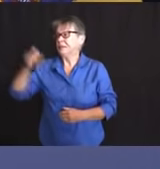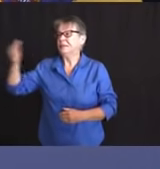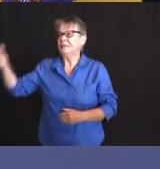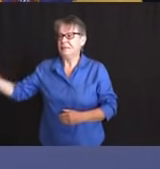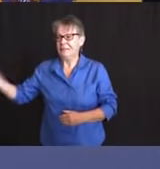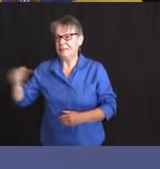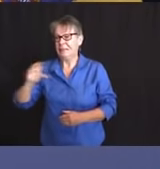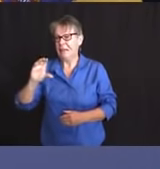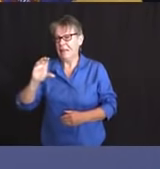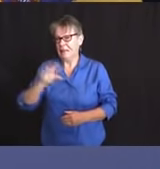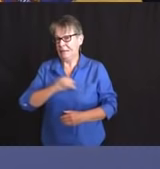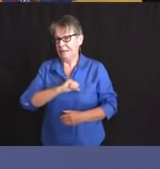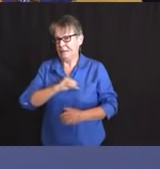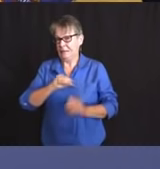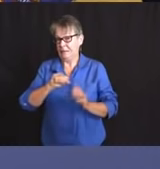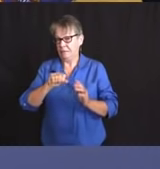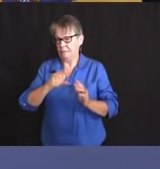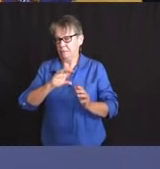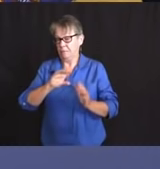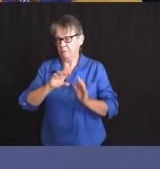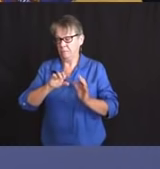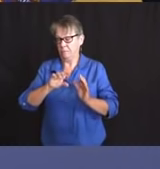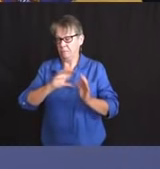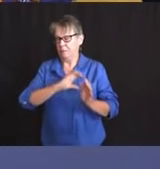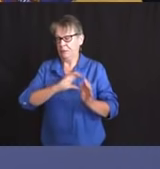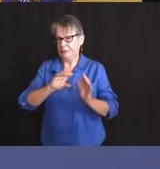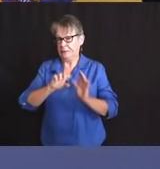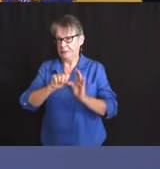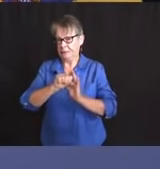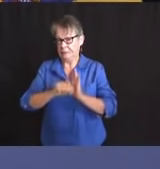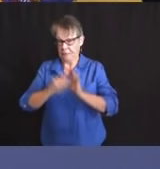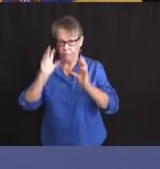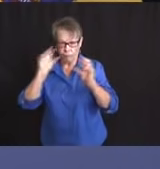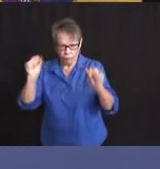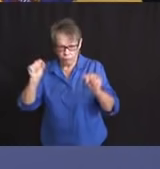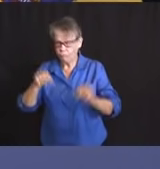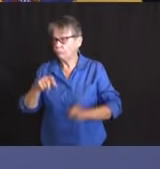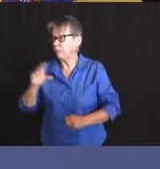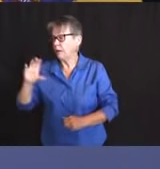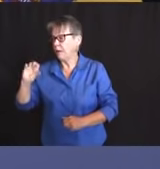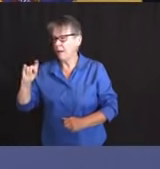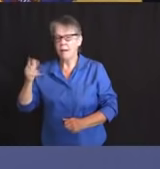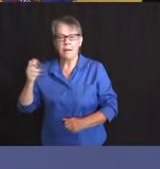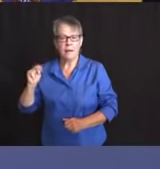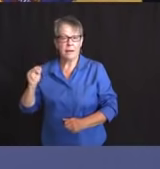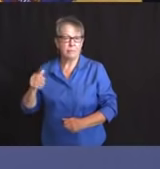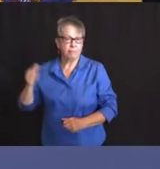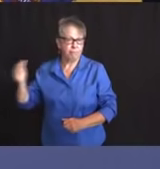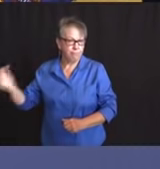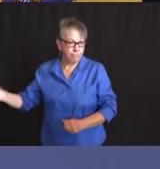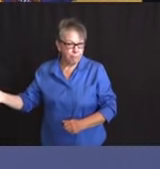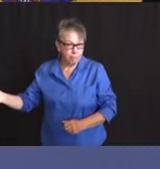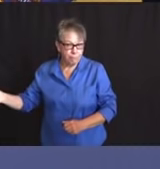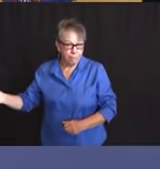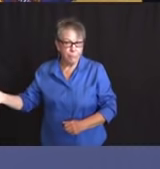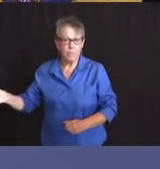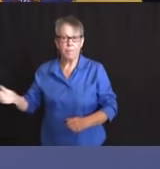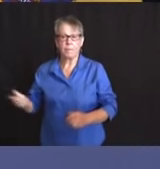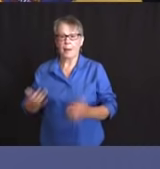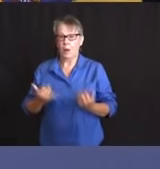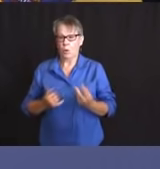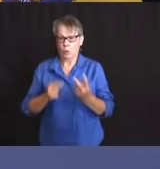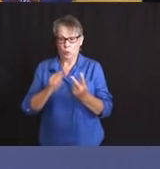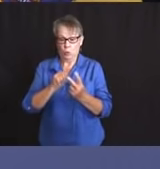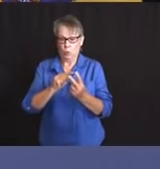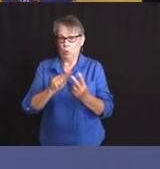no introduction, Colonel Pat Callahan. And today we've got several special guests. Two to my right, the Interim Commissioner